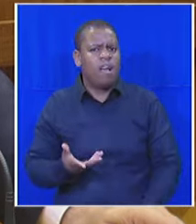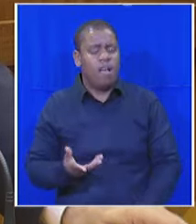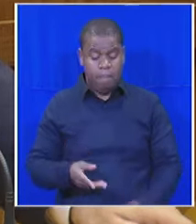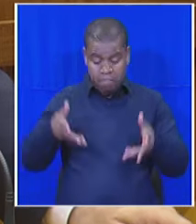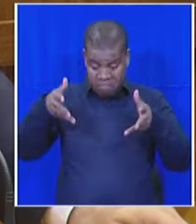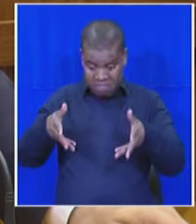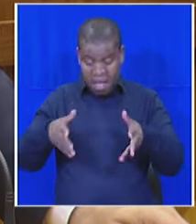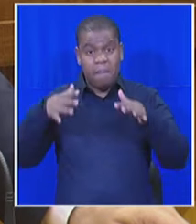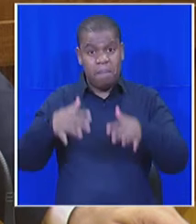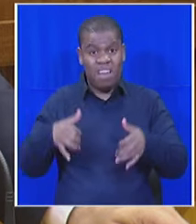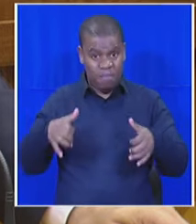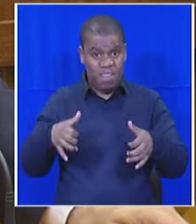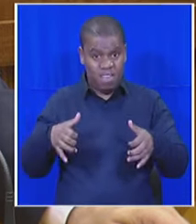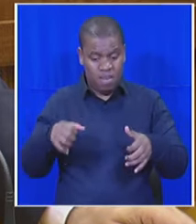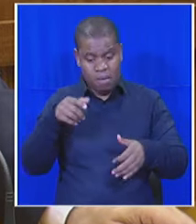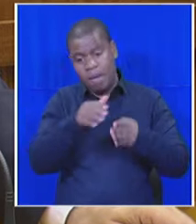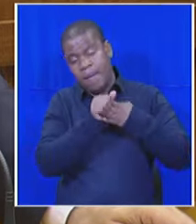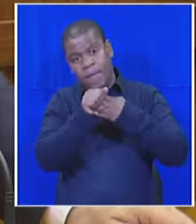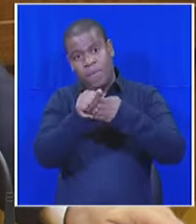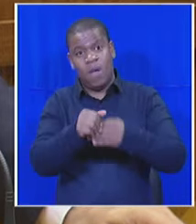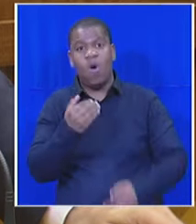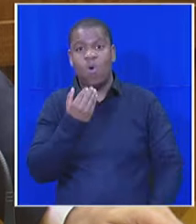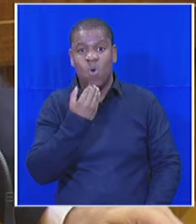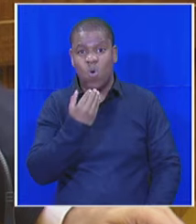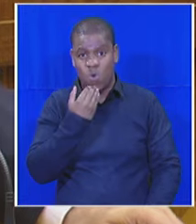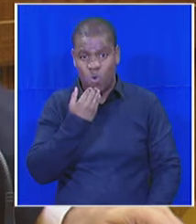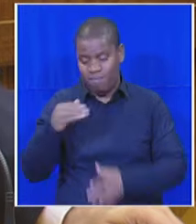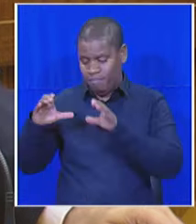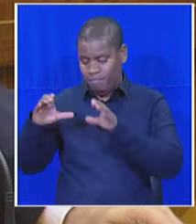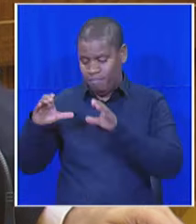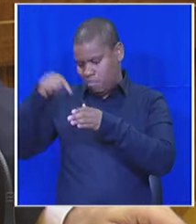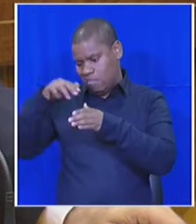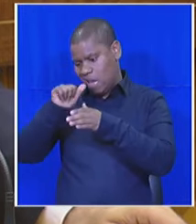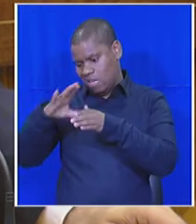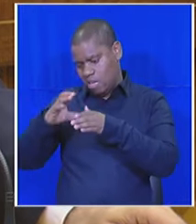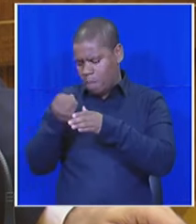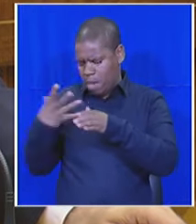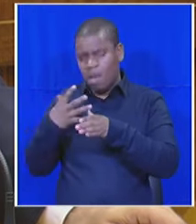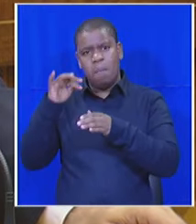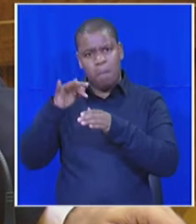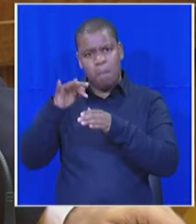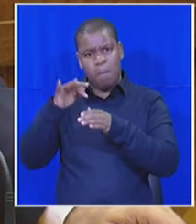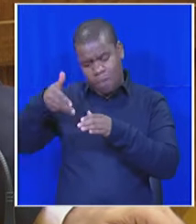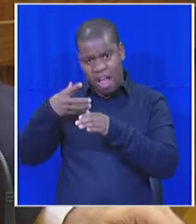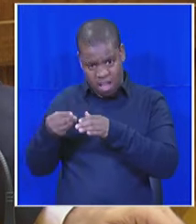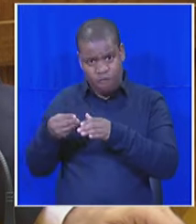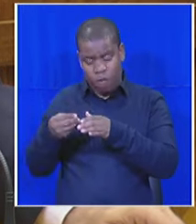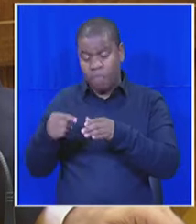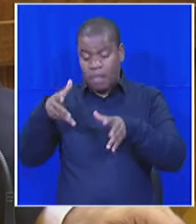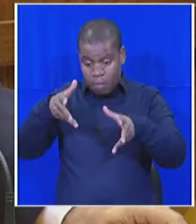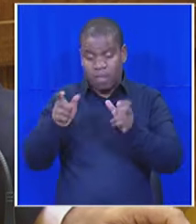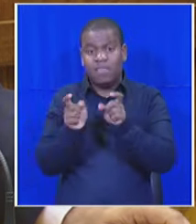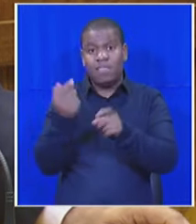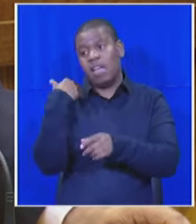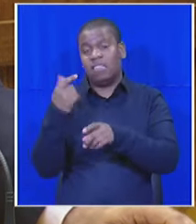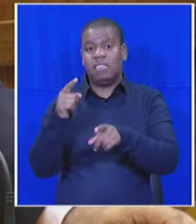Parliament, under the leadership of the ANC, with the ANC's majority, took certain decisions during the last session, last year, which